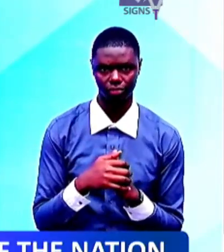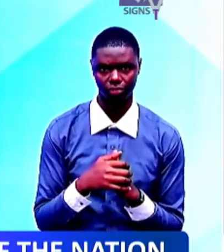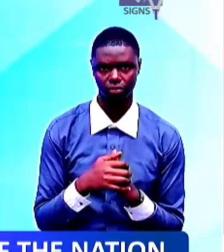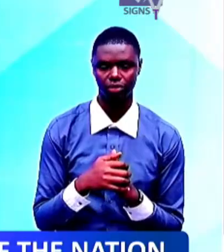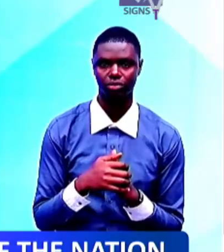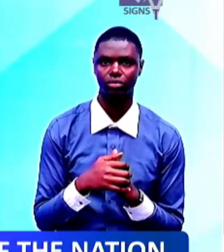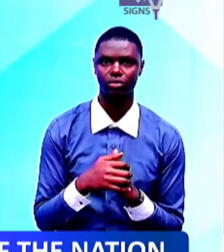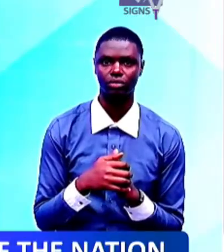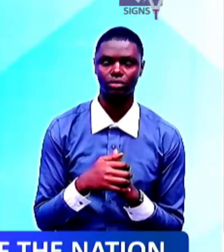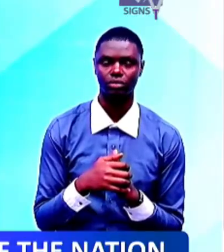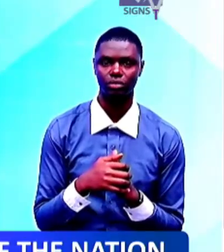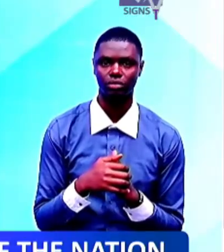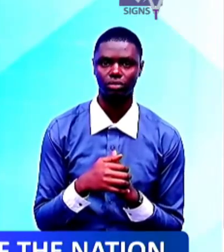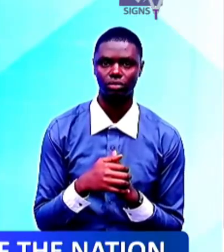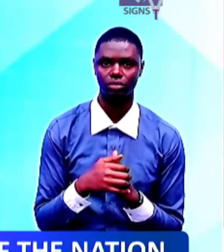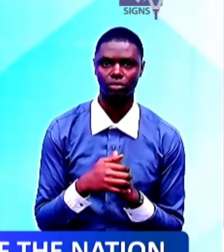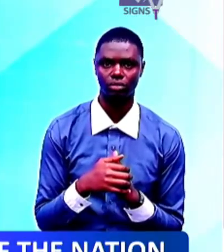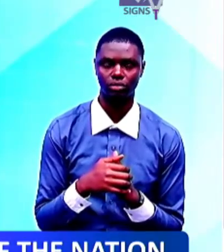is governance.